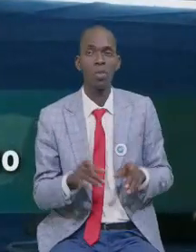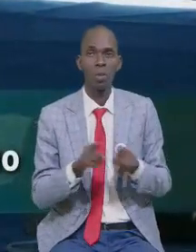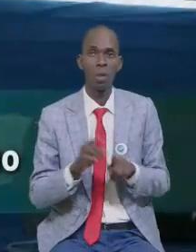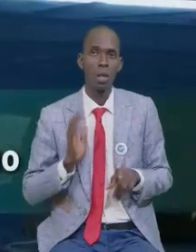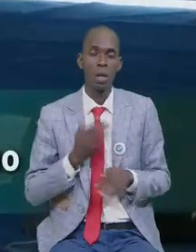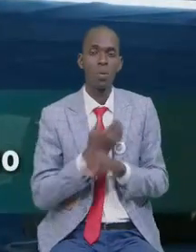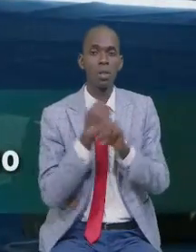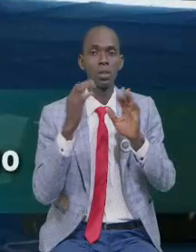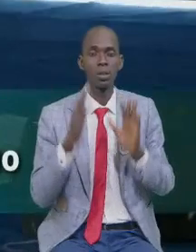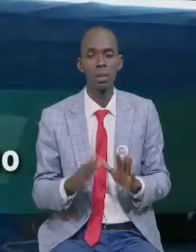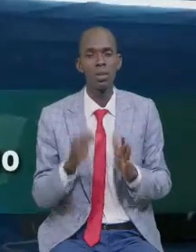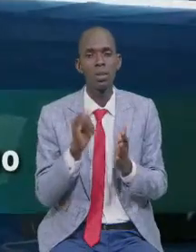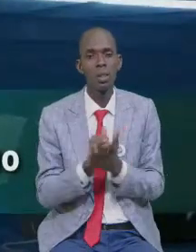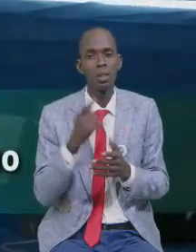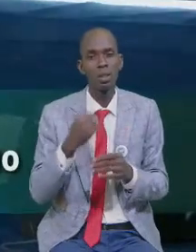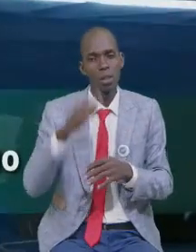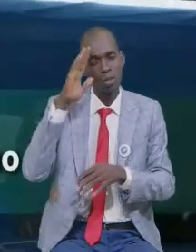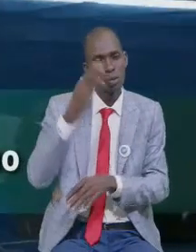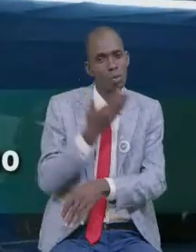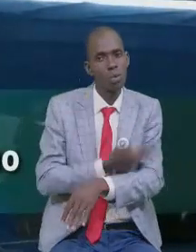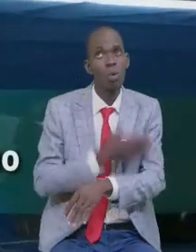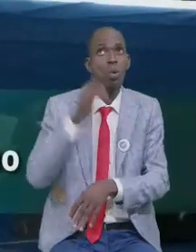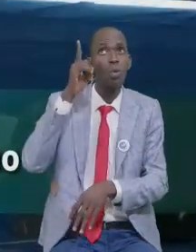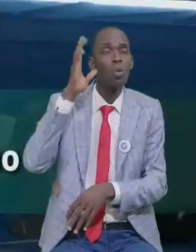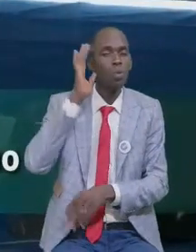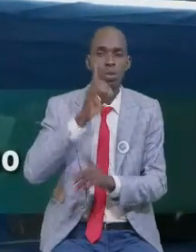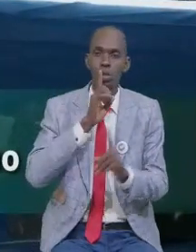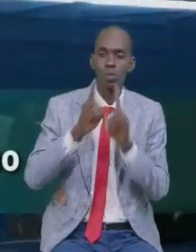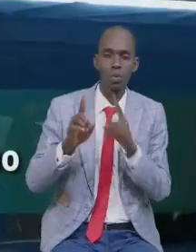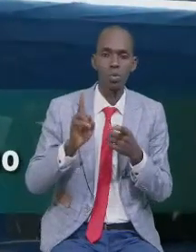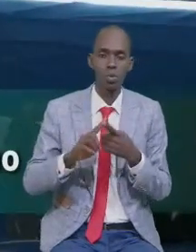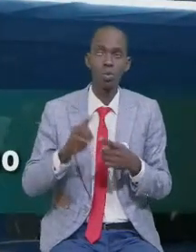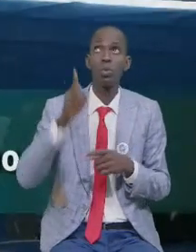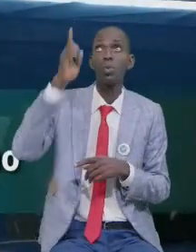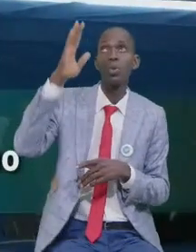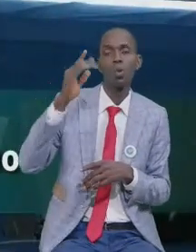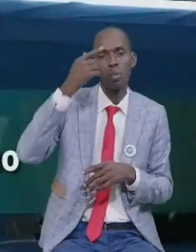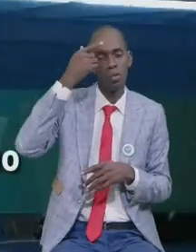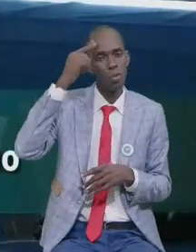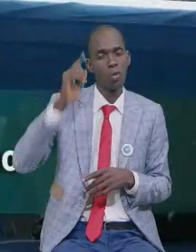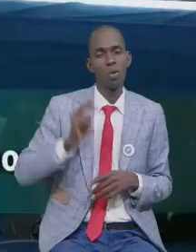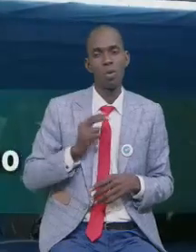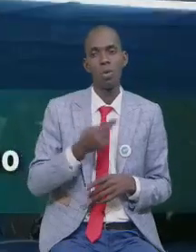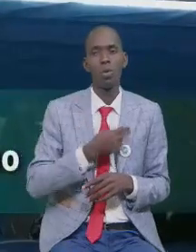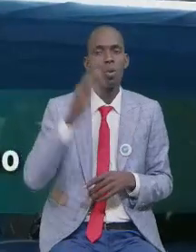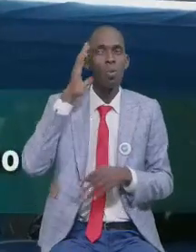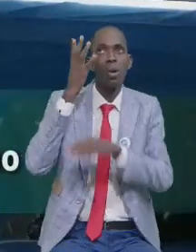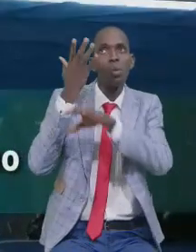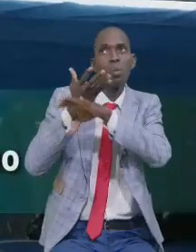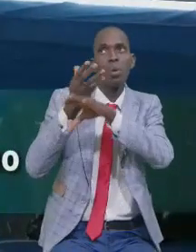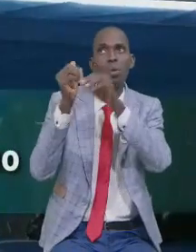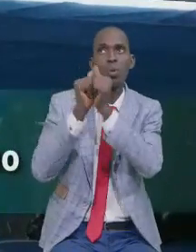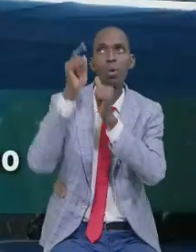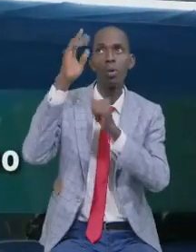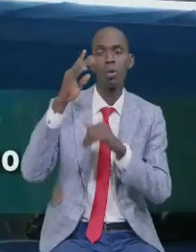the Son will speak to us, will speak to God for us. He'll plead with God for